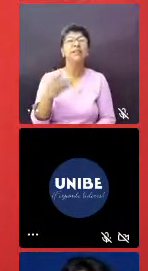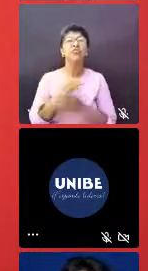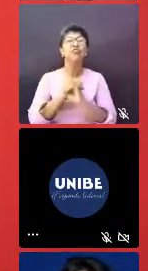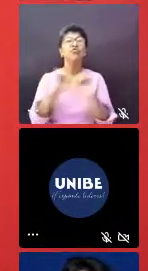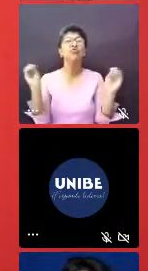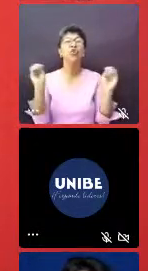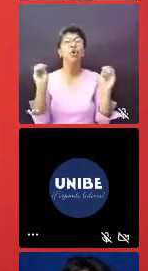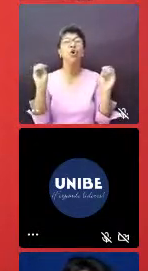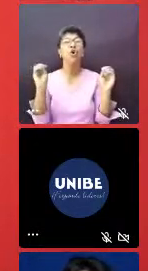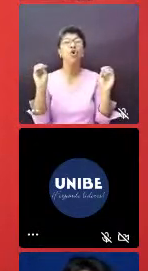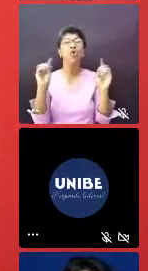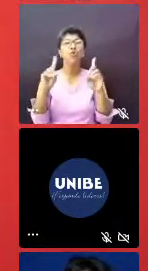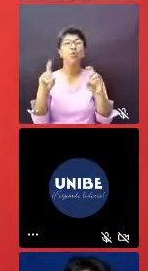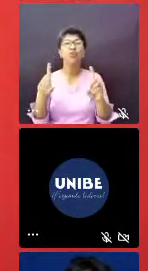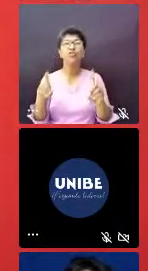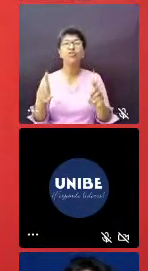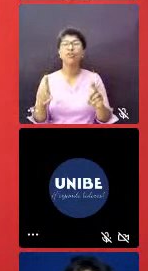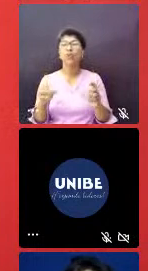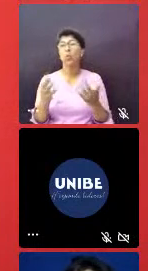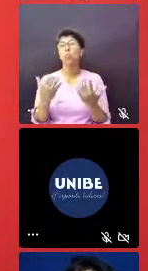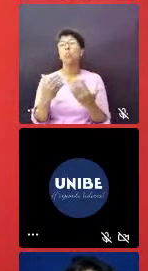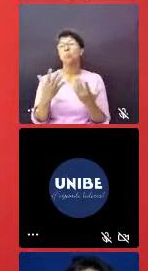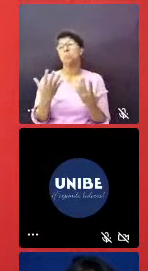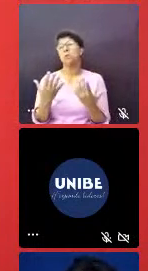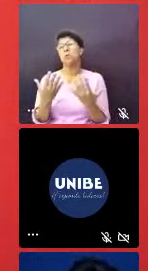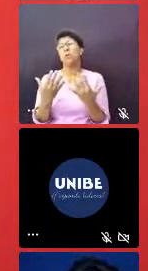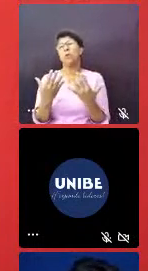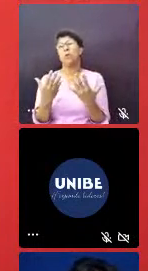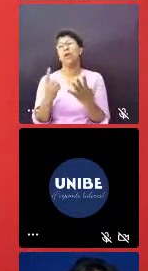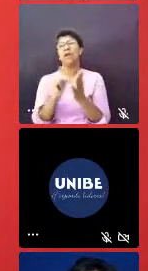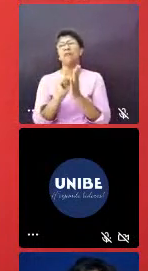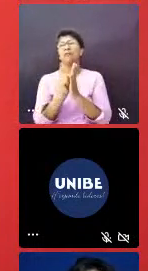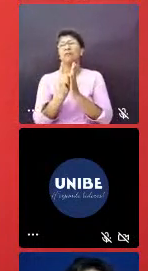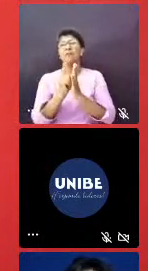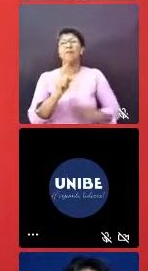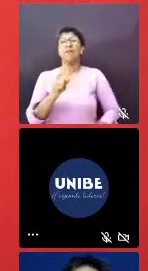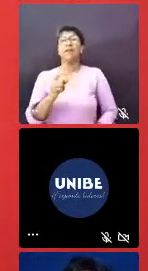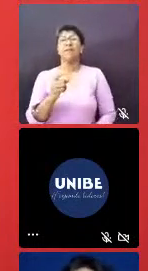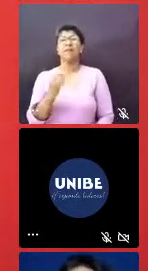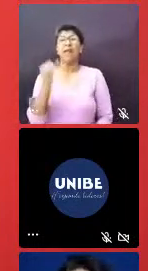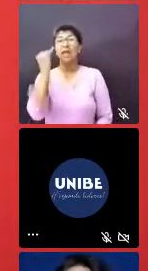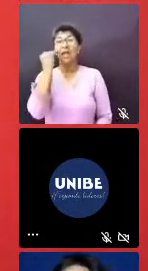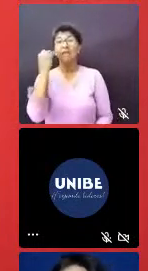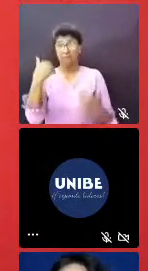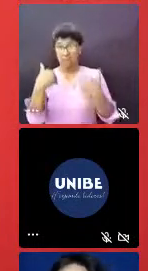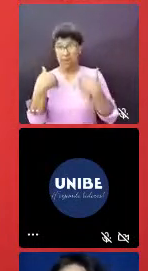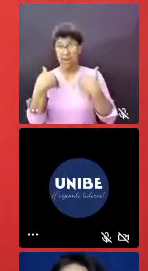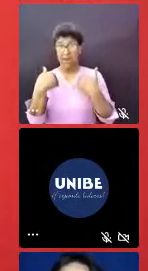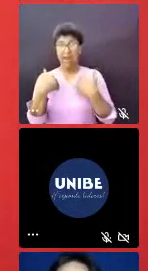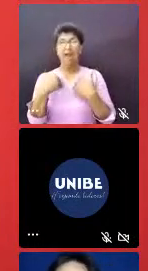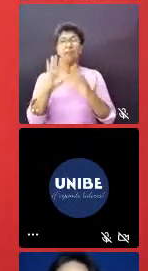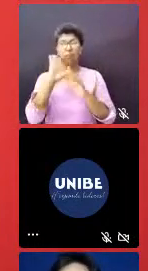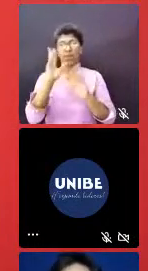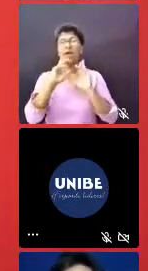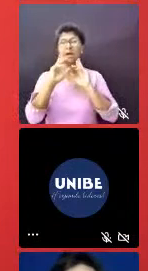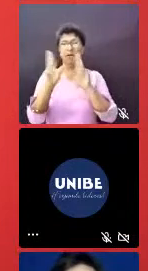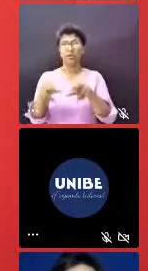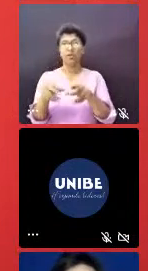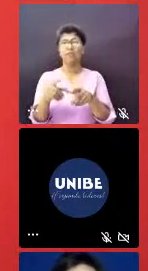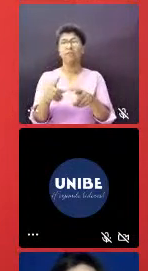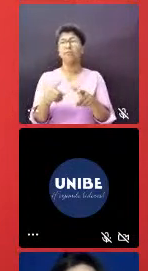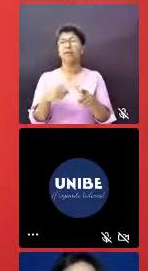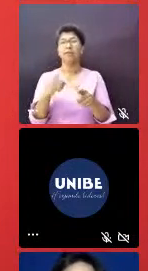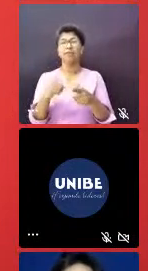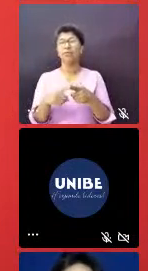Maybe we leave a few minutes for questions, and if they come, I will answer them. In the